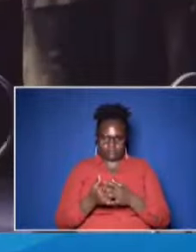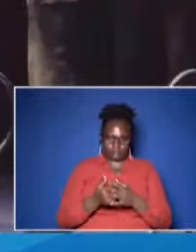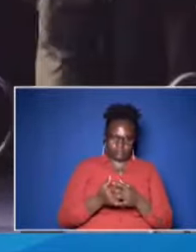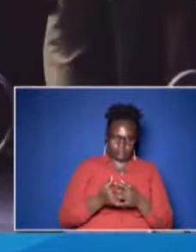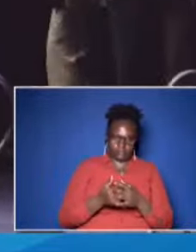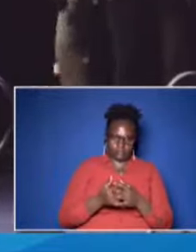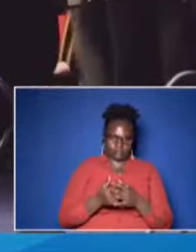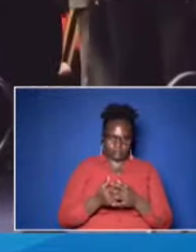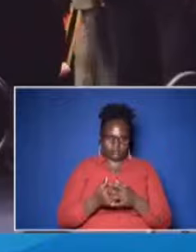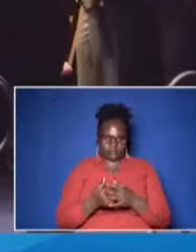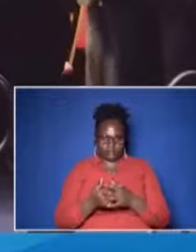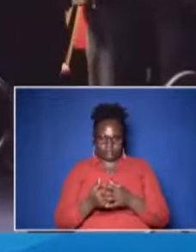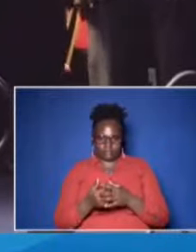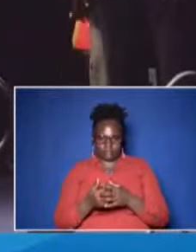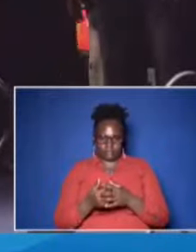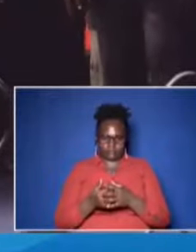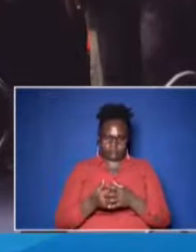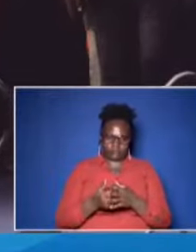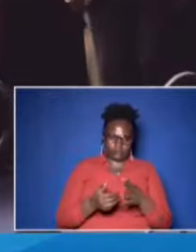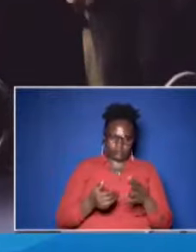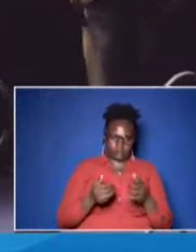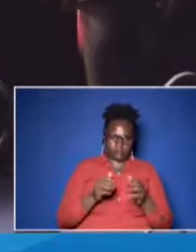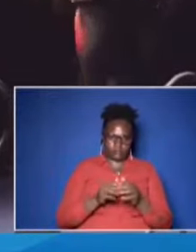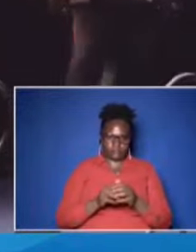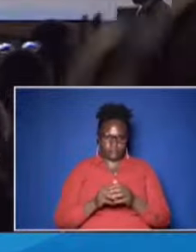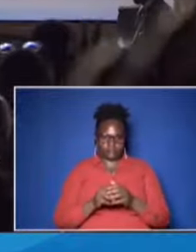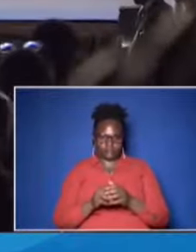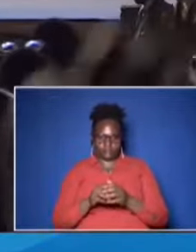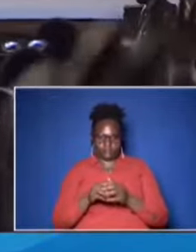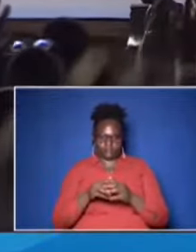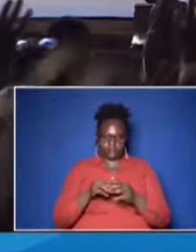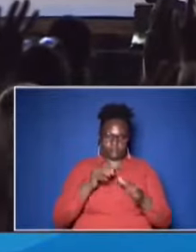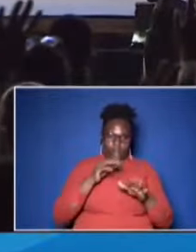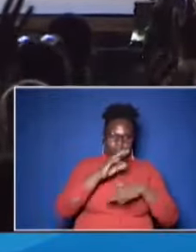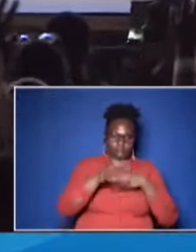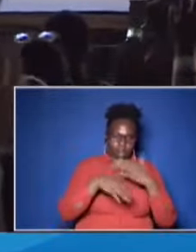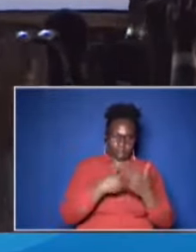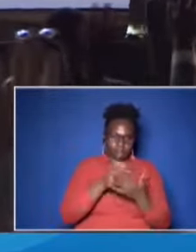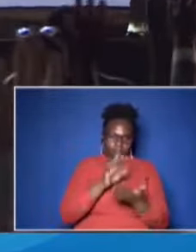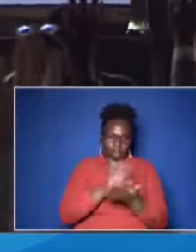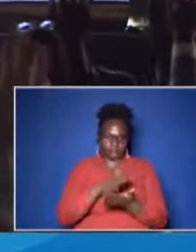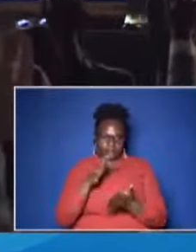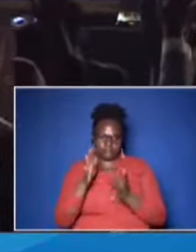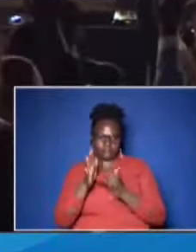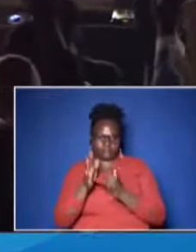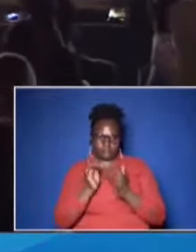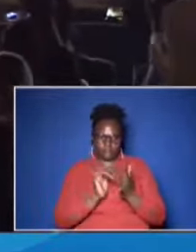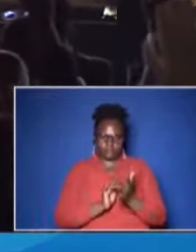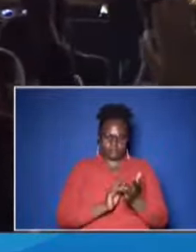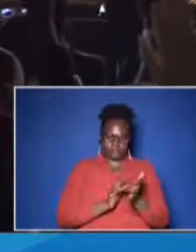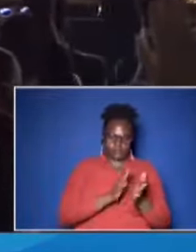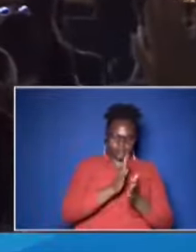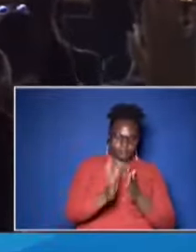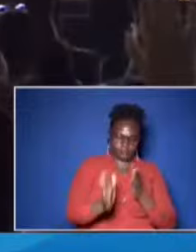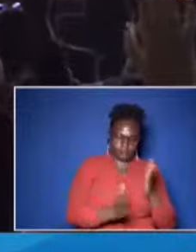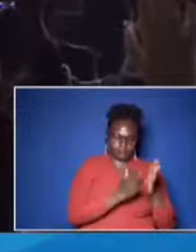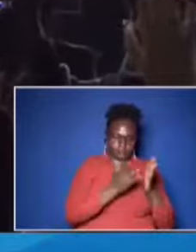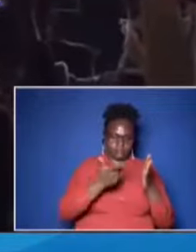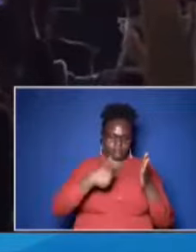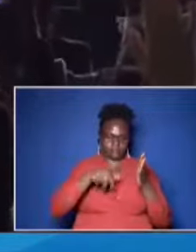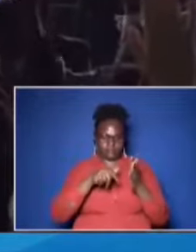you're Jesus all glorious prepareing